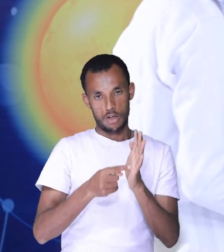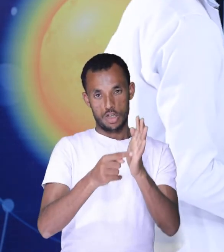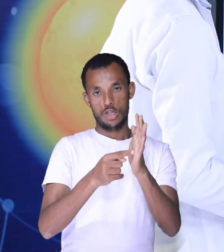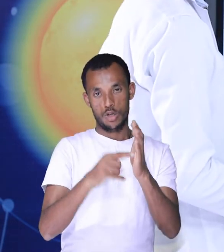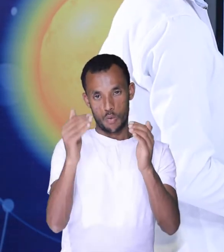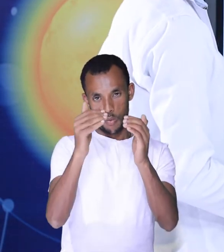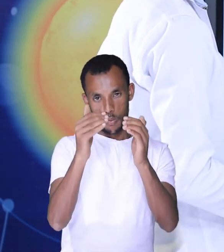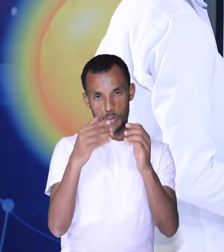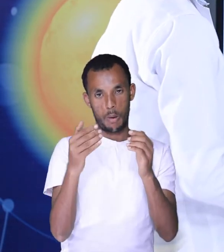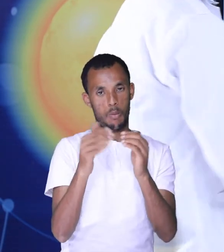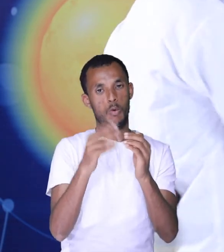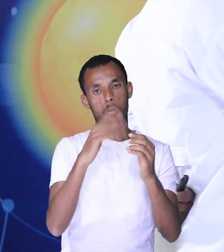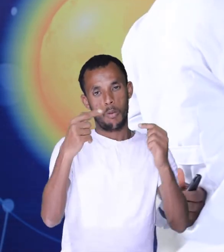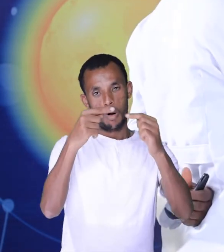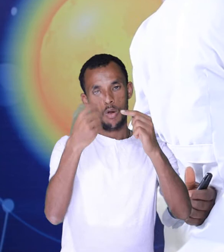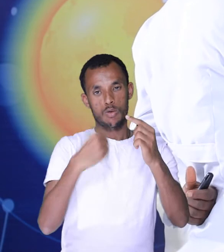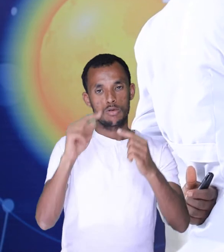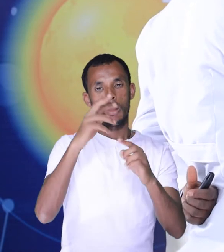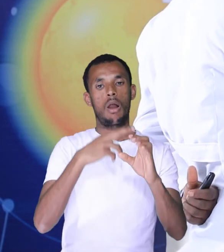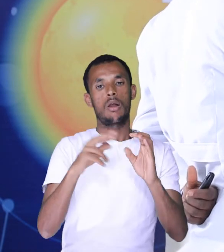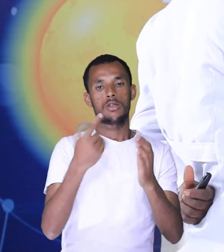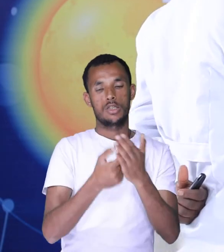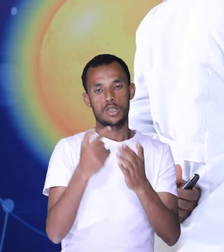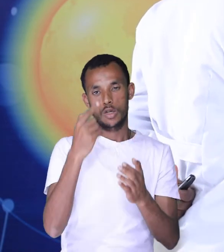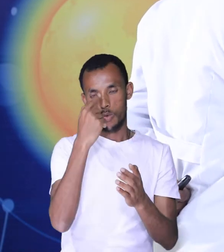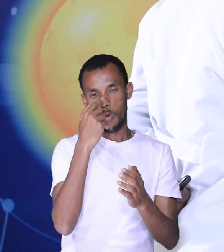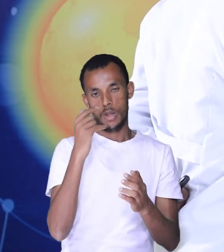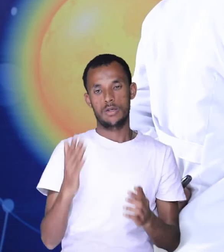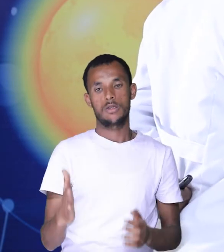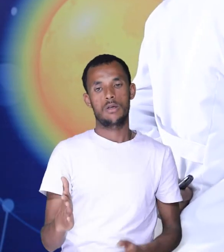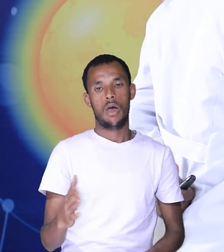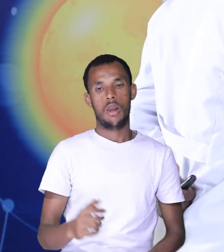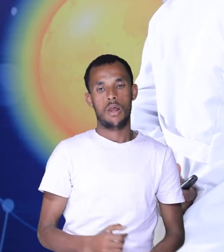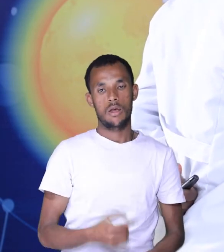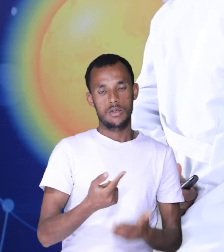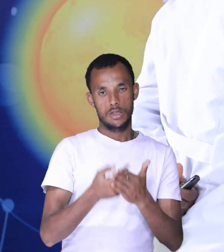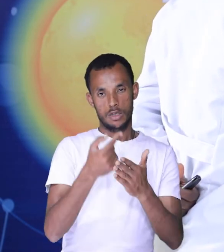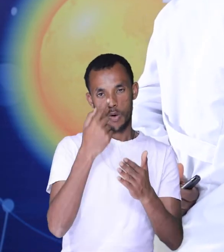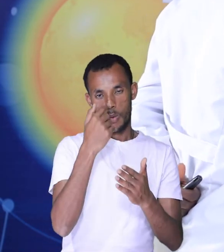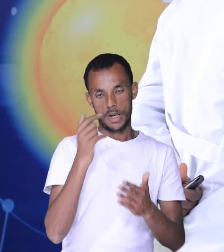perpendicular to the radius. And also this is a common side. It's common side.